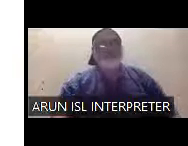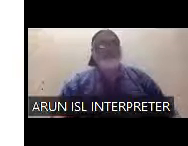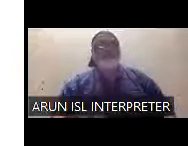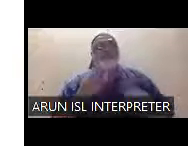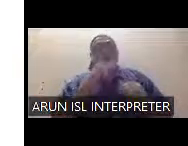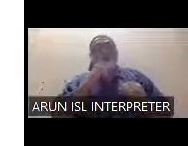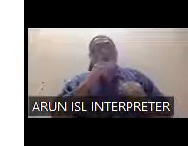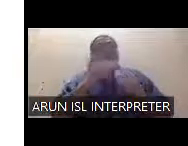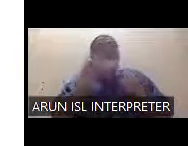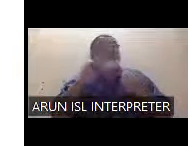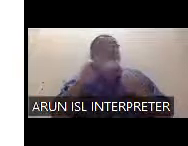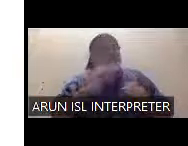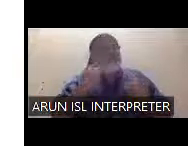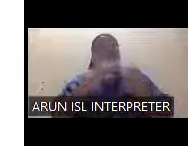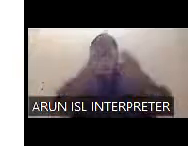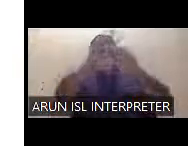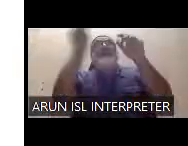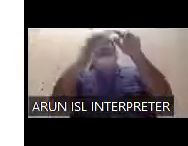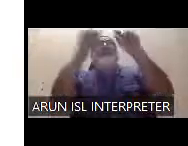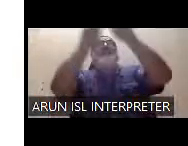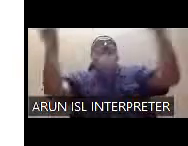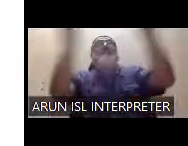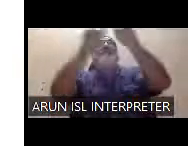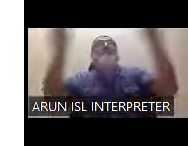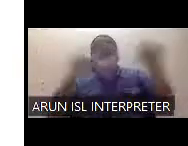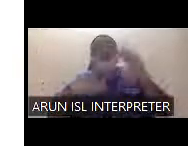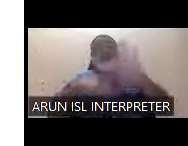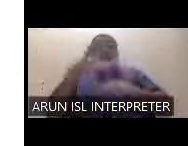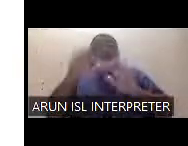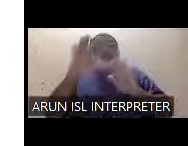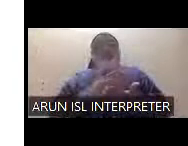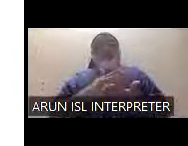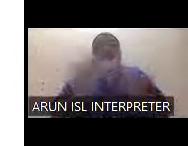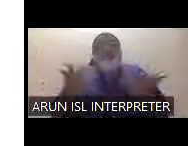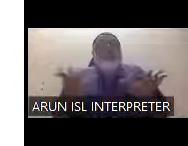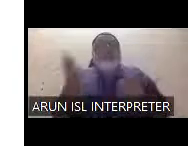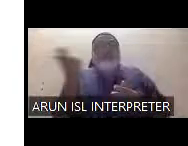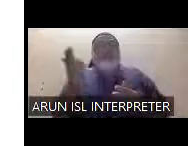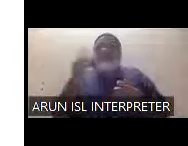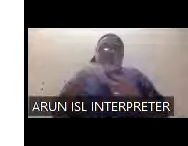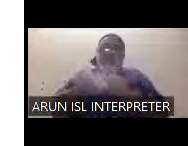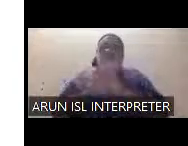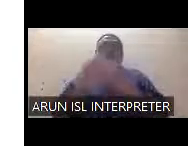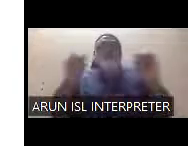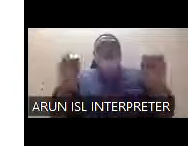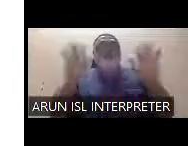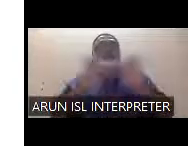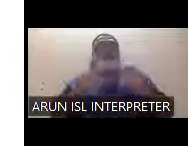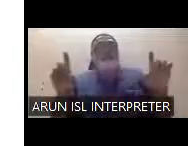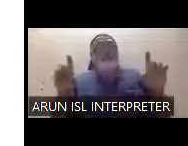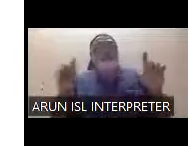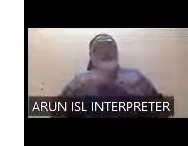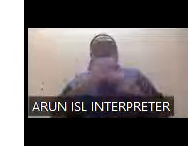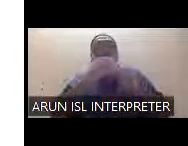stop that is coming, and if there's an emergency, how do they alert the people on the bus? So this entire thing should be there on the public